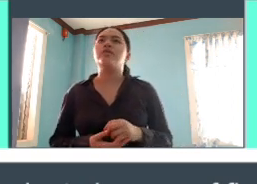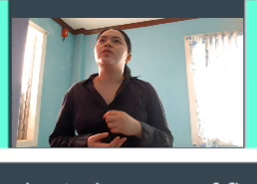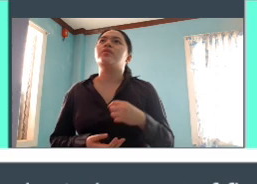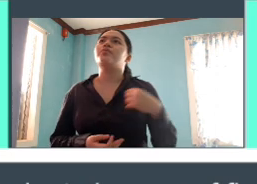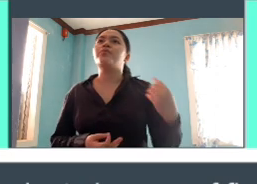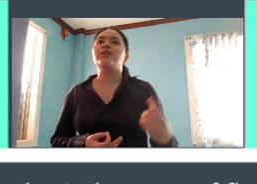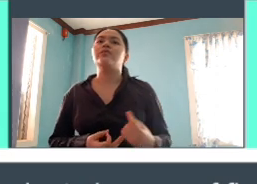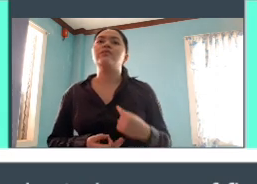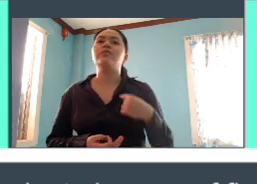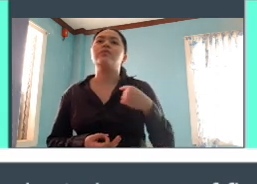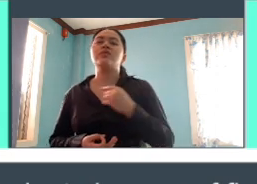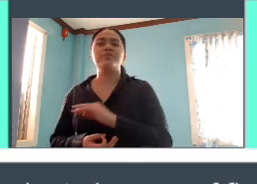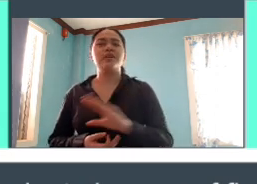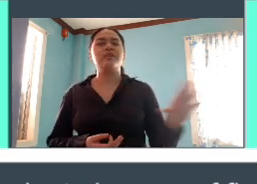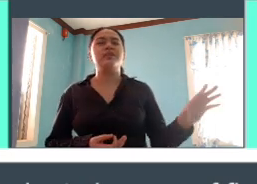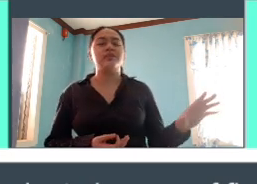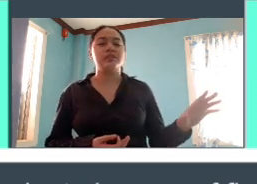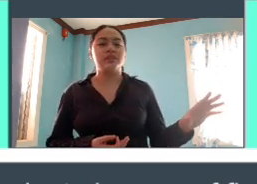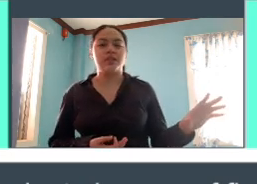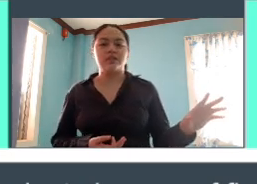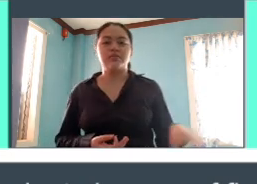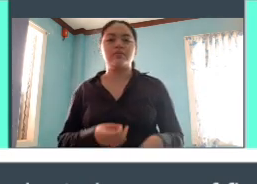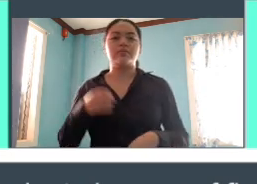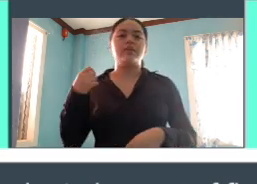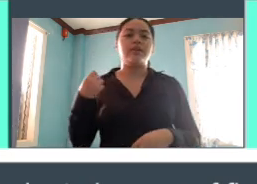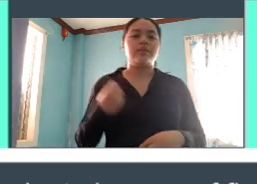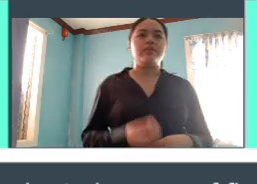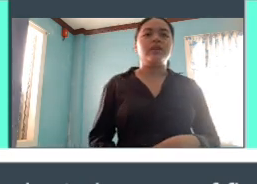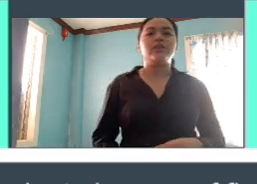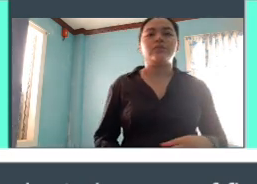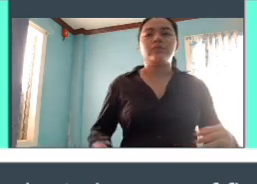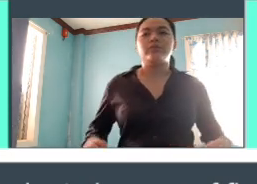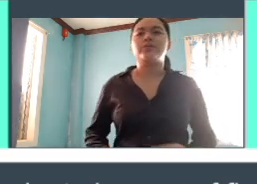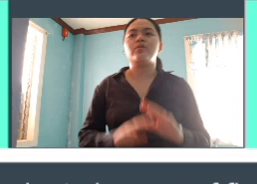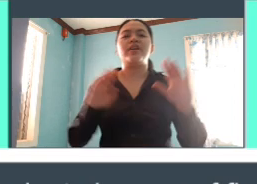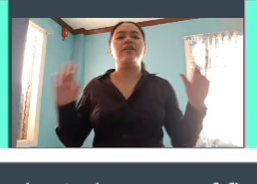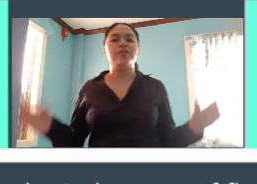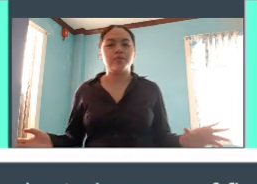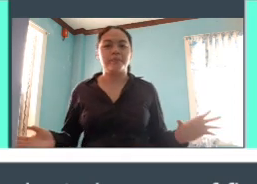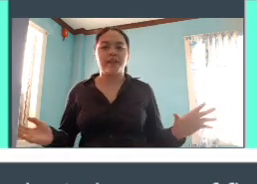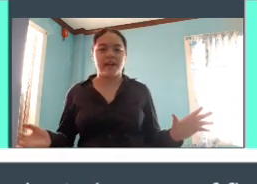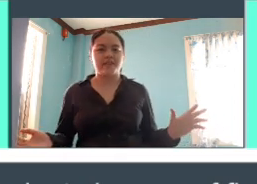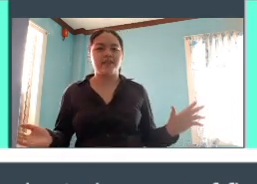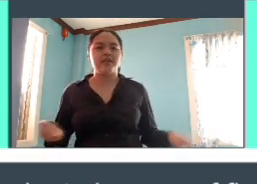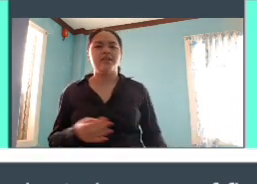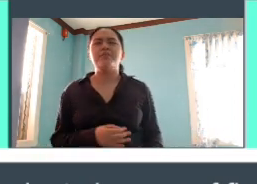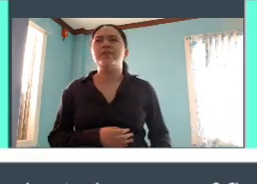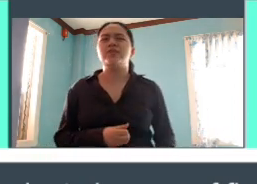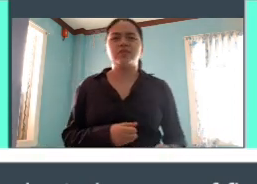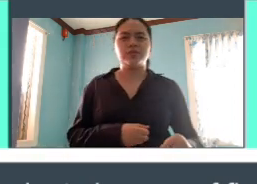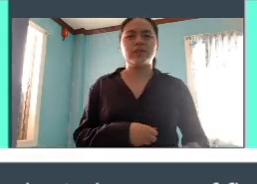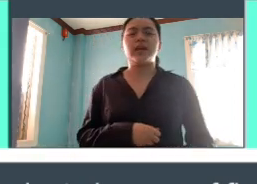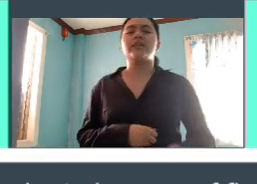on wind to spread out their seeds to continue to grow a new plant. There